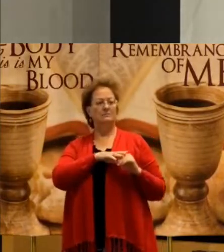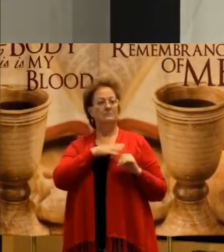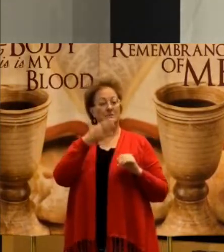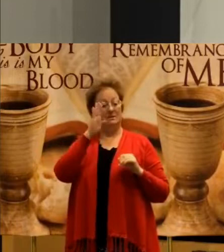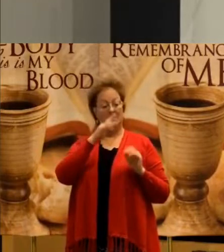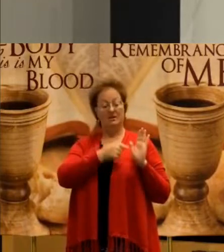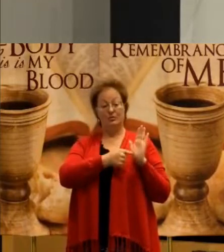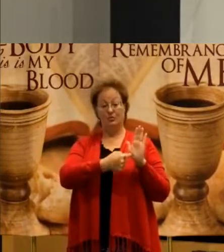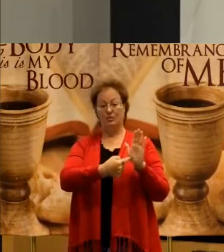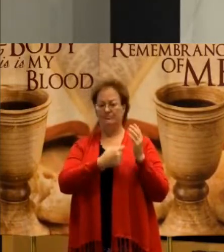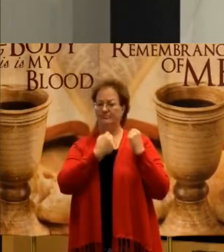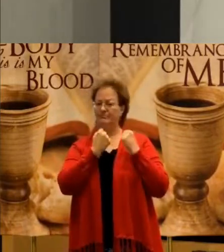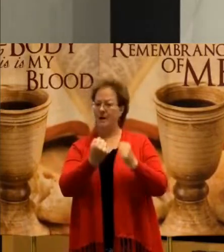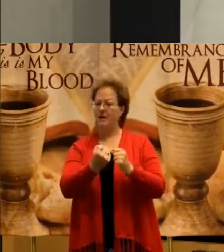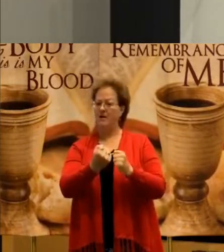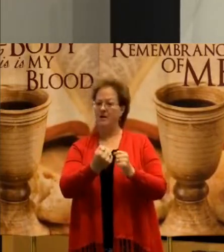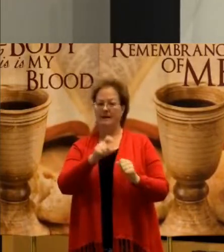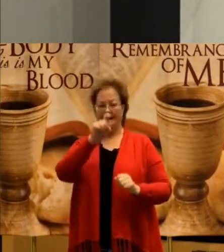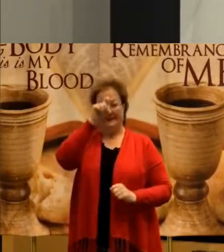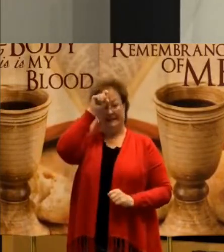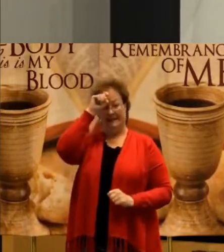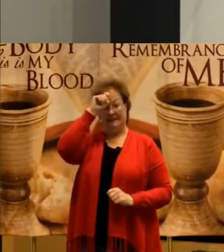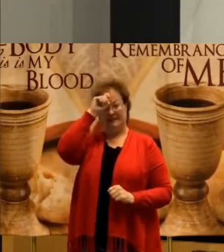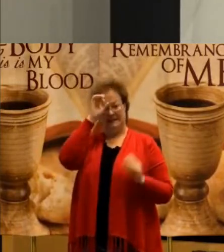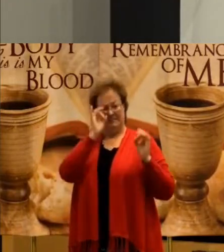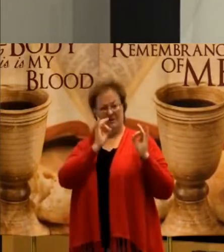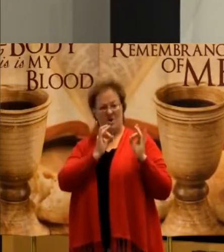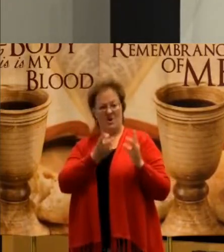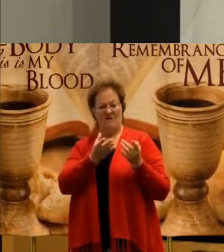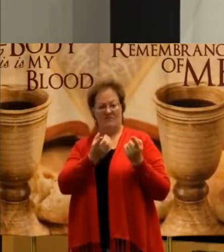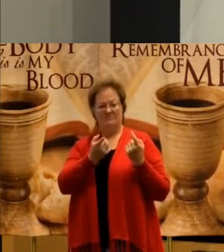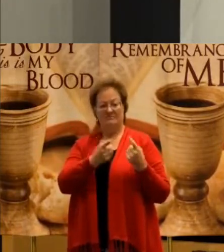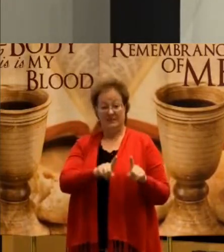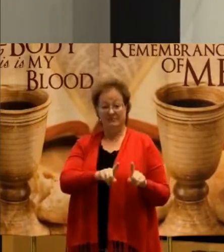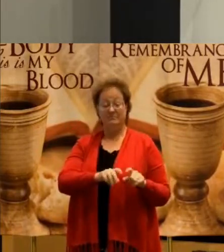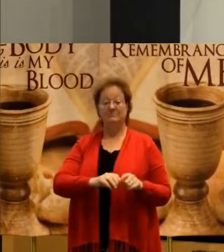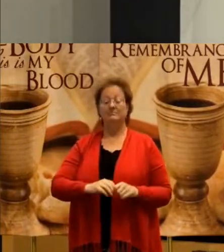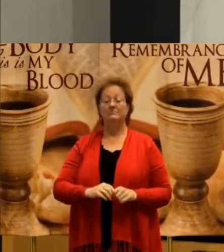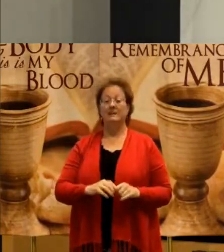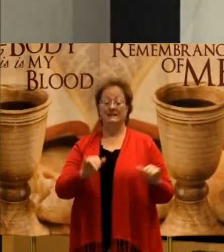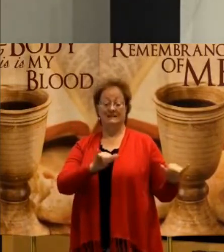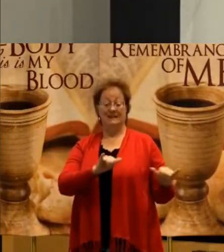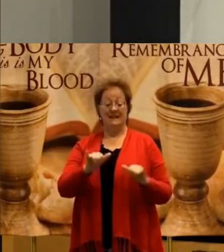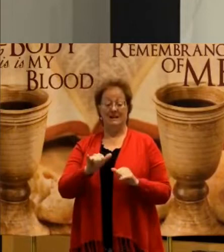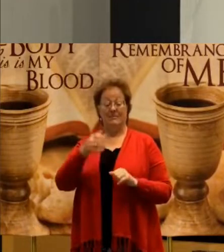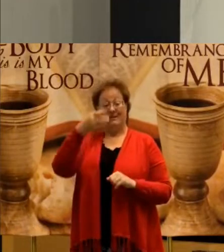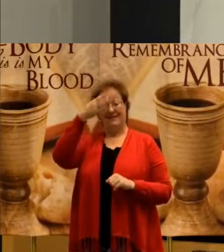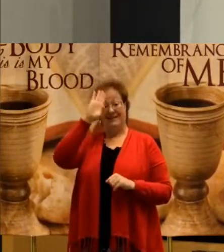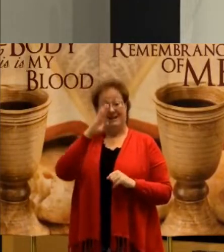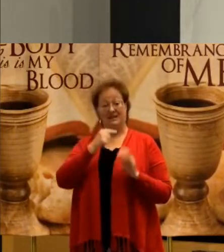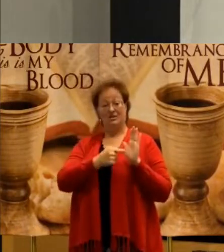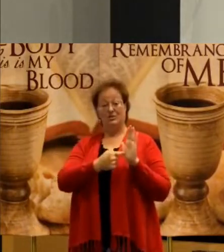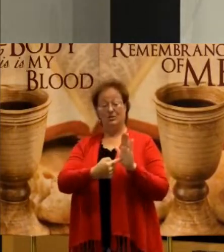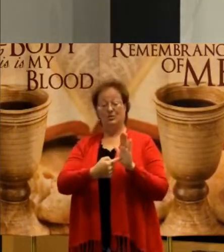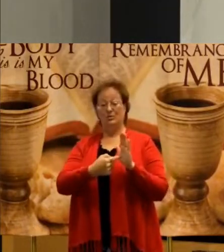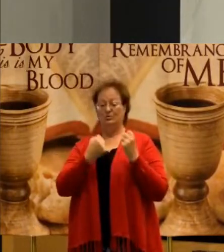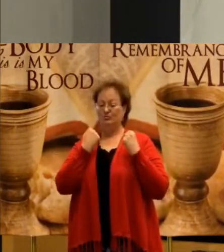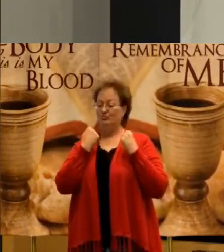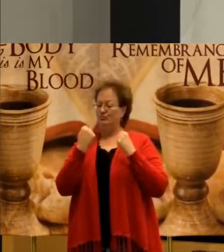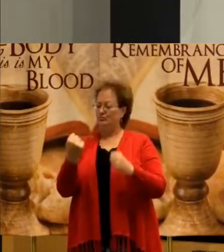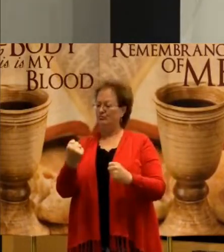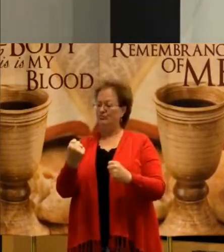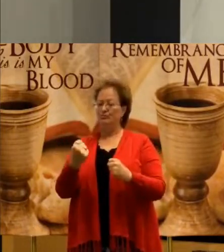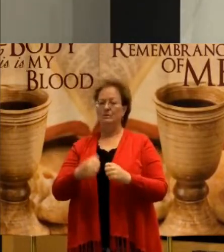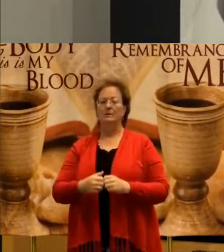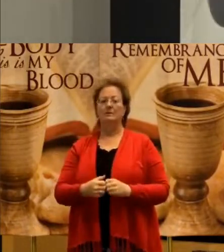plagues on Egypt and rescued the Israelites from their slavery in Egypt, just as God had displayed his almighty power